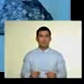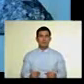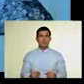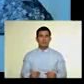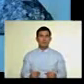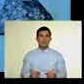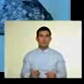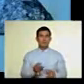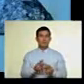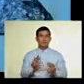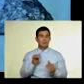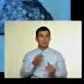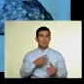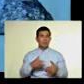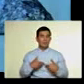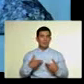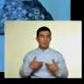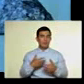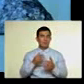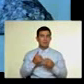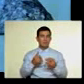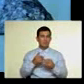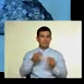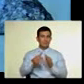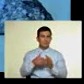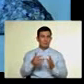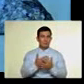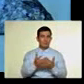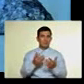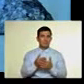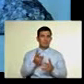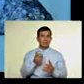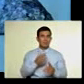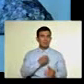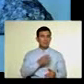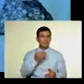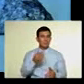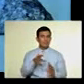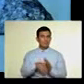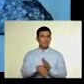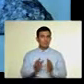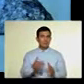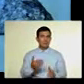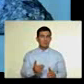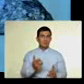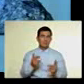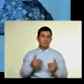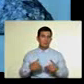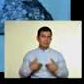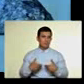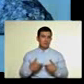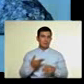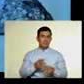Ushbu foydali qazilmalarchi, ular foydali qazilmalarning qaysi turlariga kiradi? Juda to'g'ri,